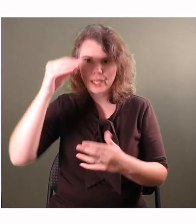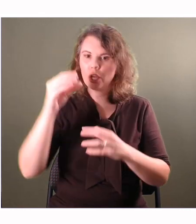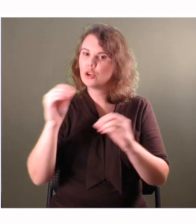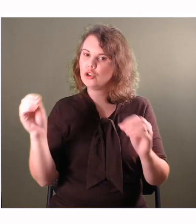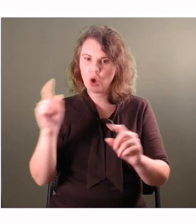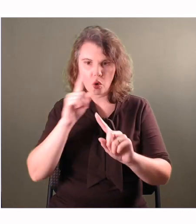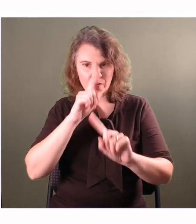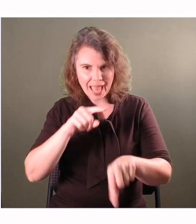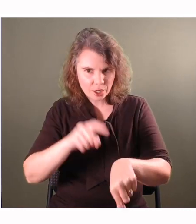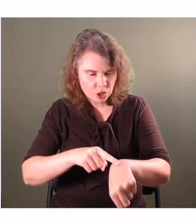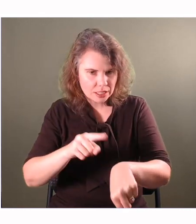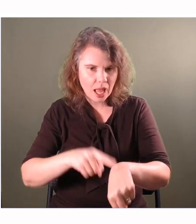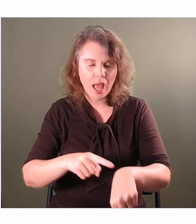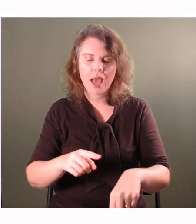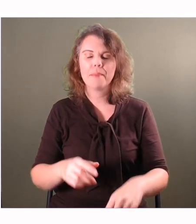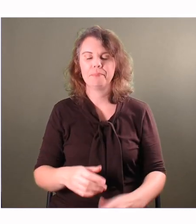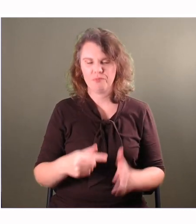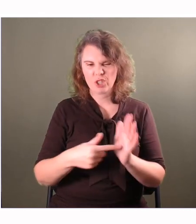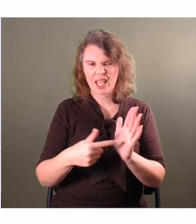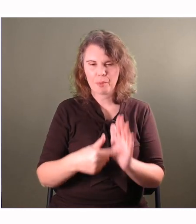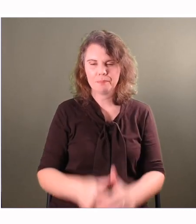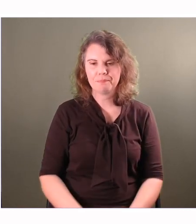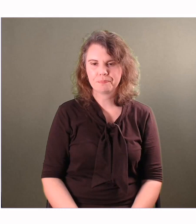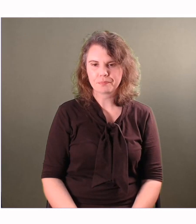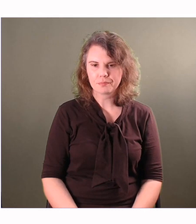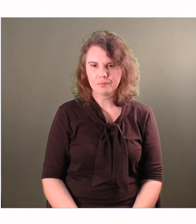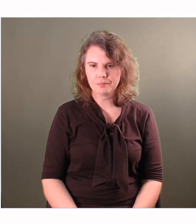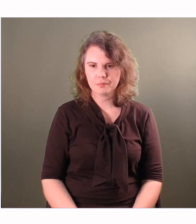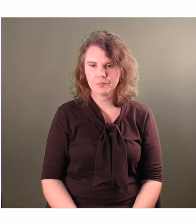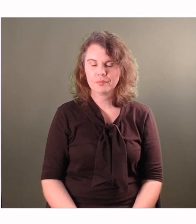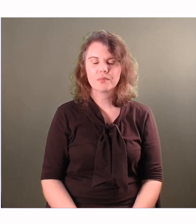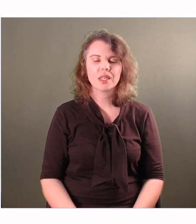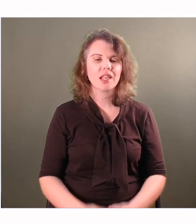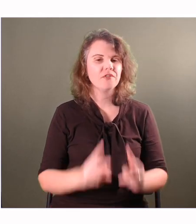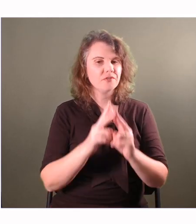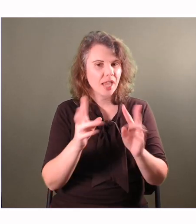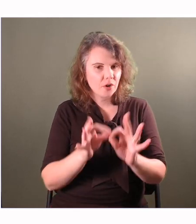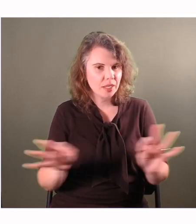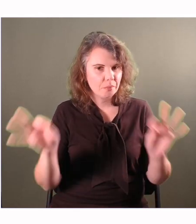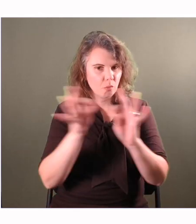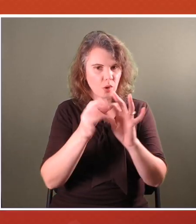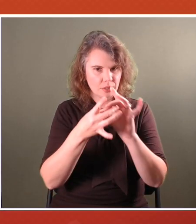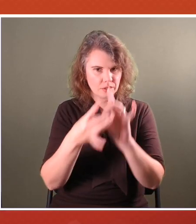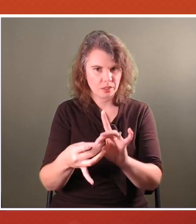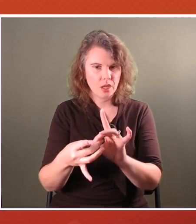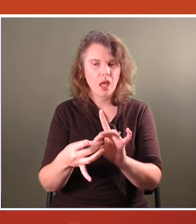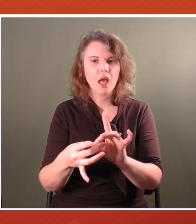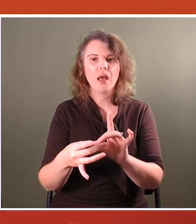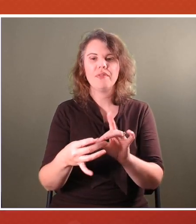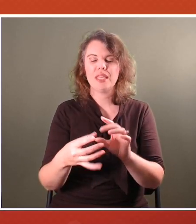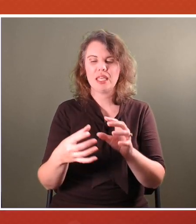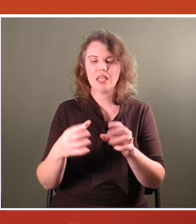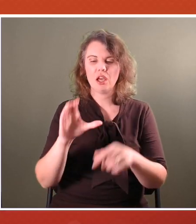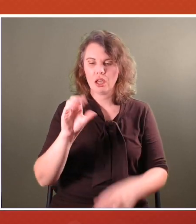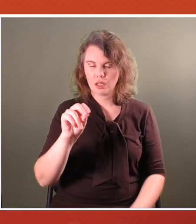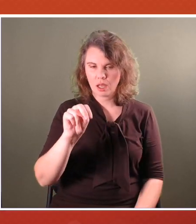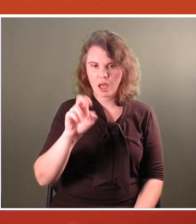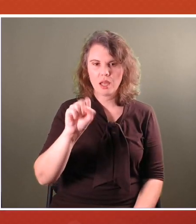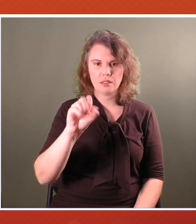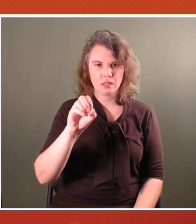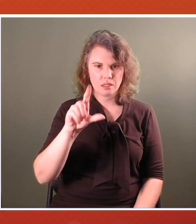time, no error rates. A particularly important thing about the result is that the consolidation effects are